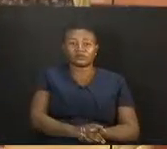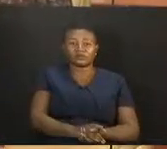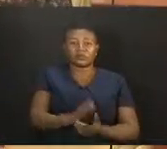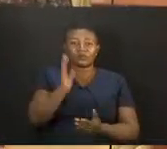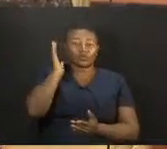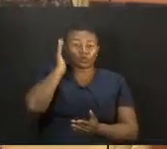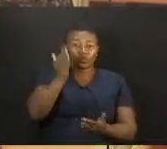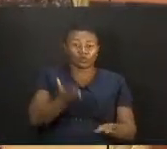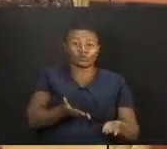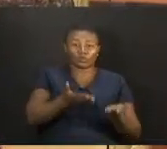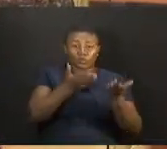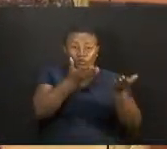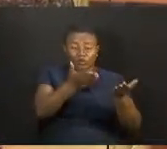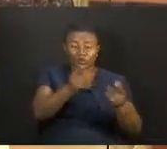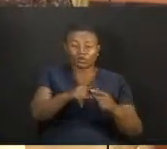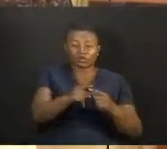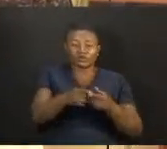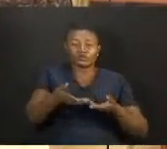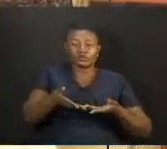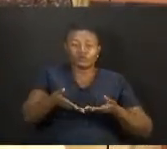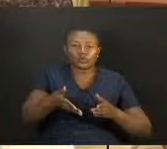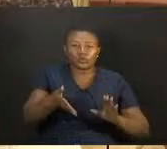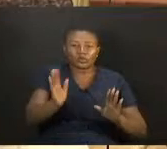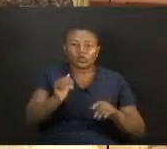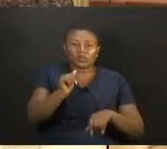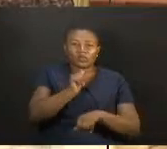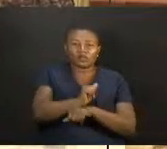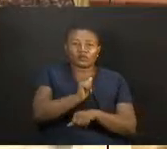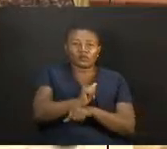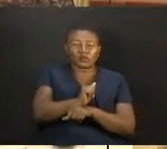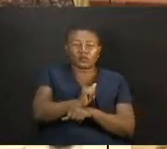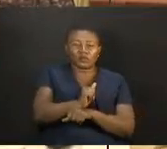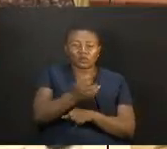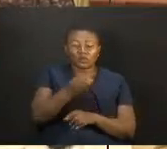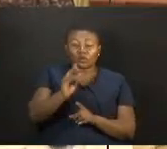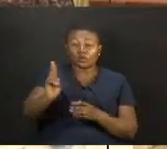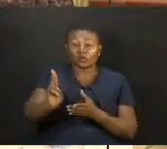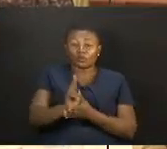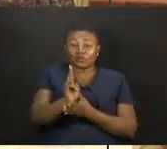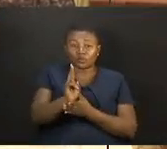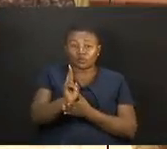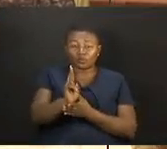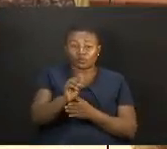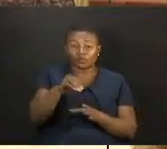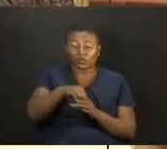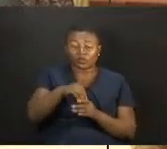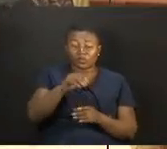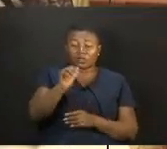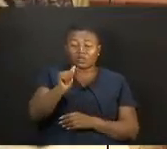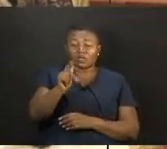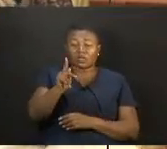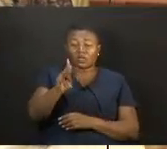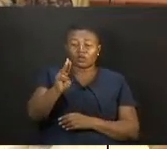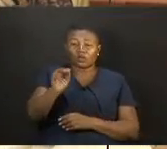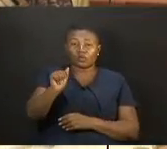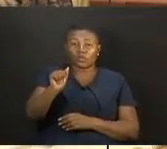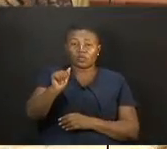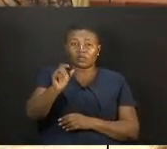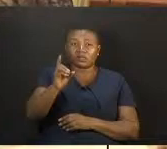laid to allow the operationalization of a university in Akumadine in the Offenso